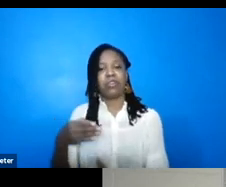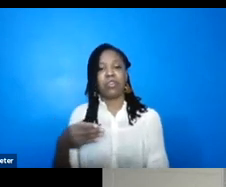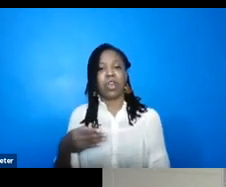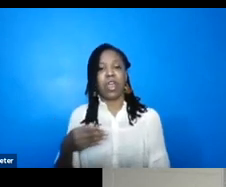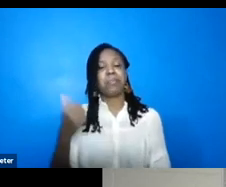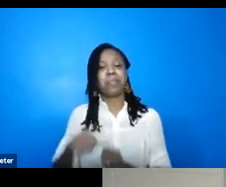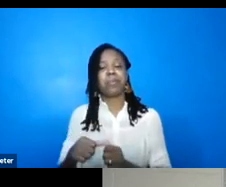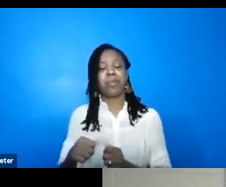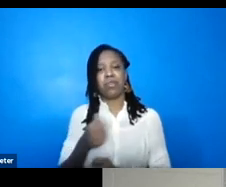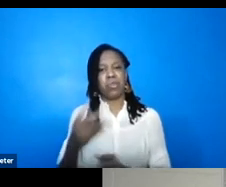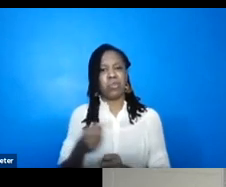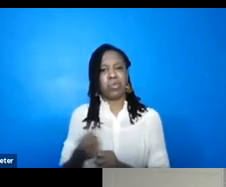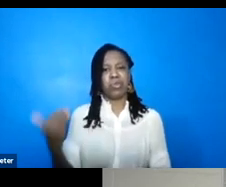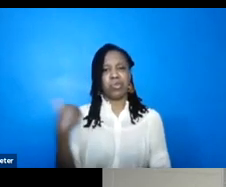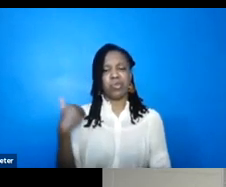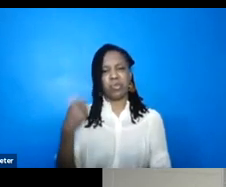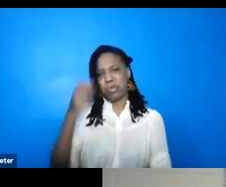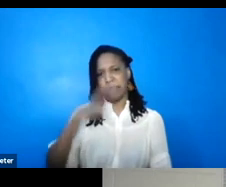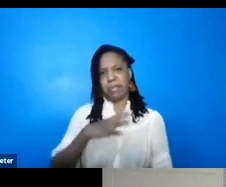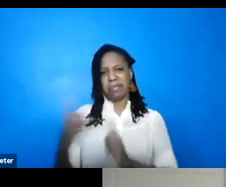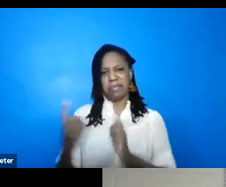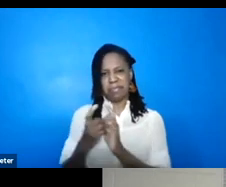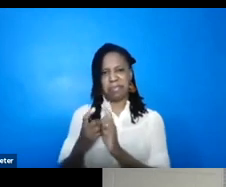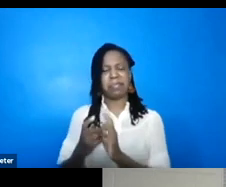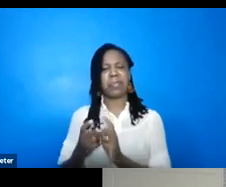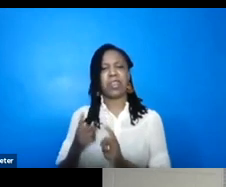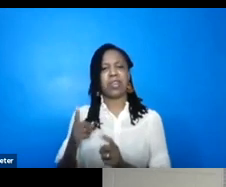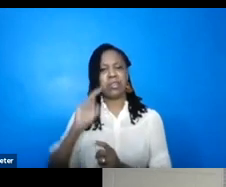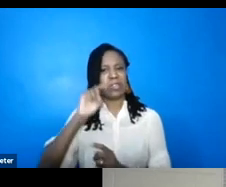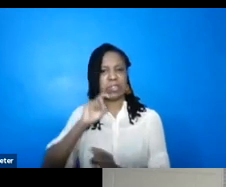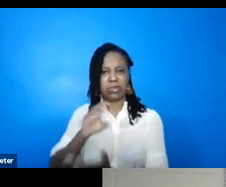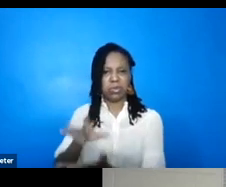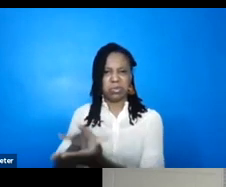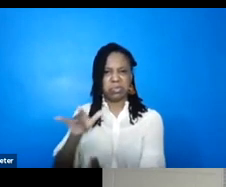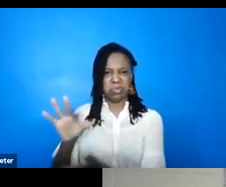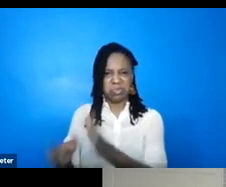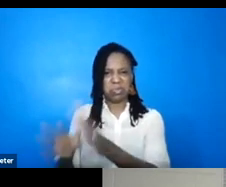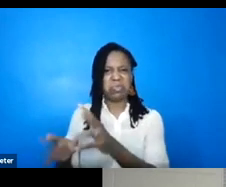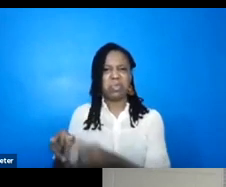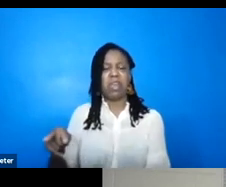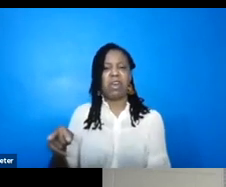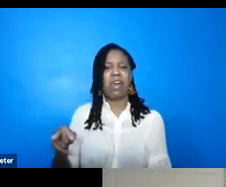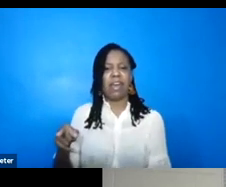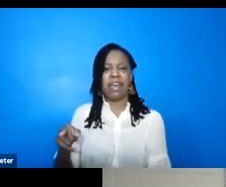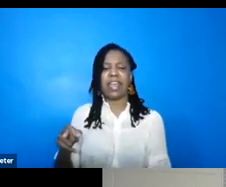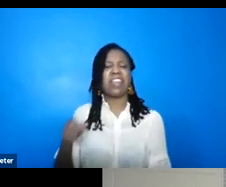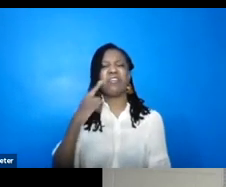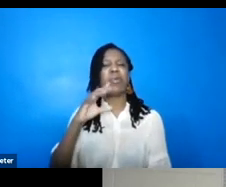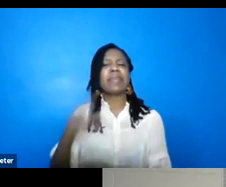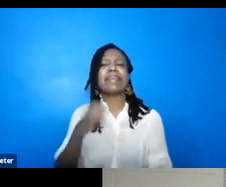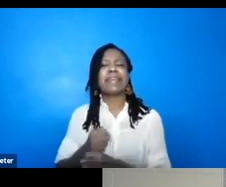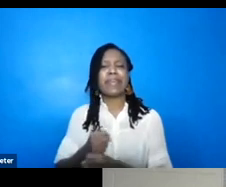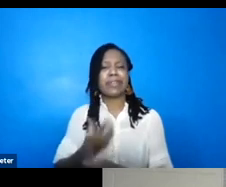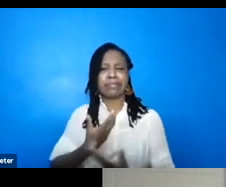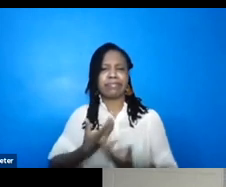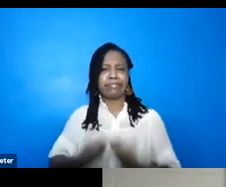he lived with this for years, because in the community, you know, if you've been molested, you are a